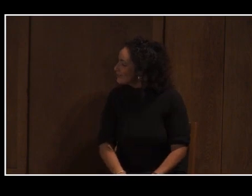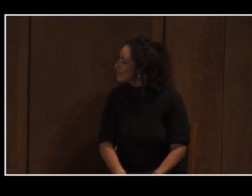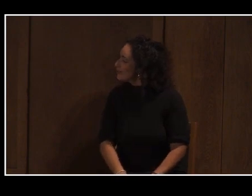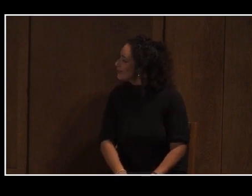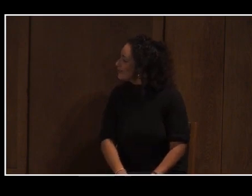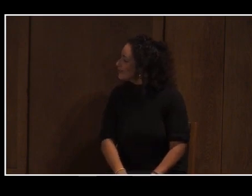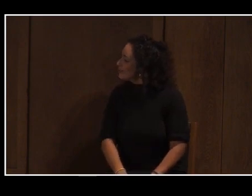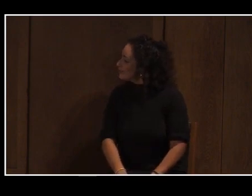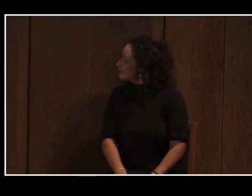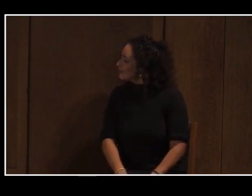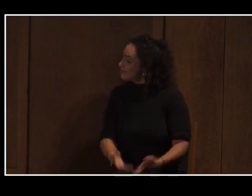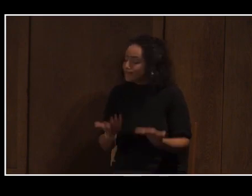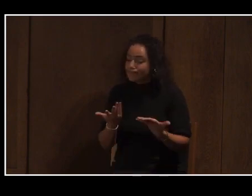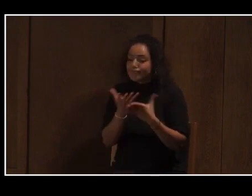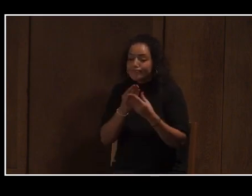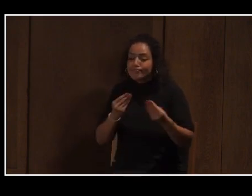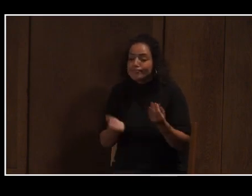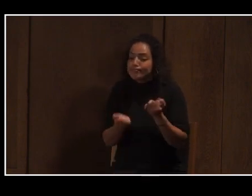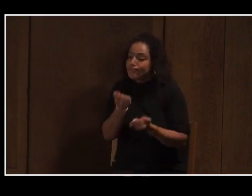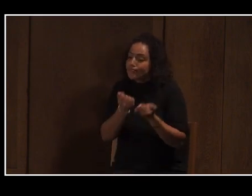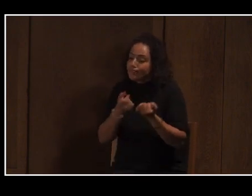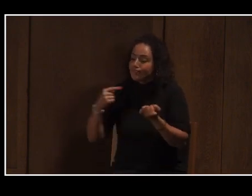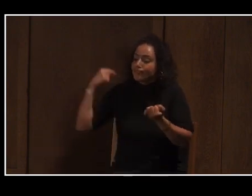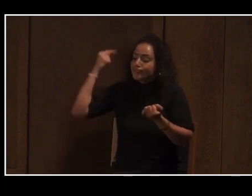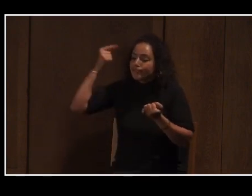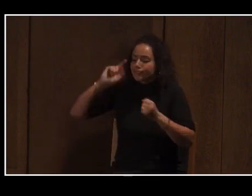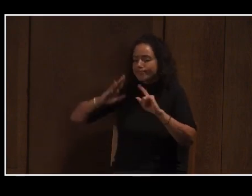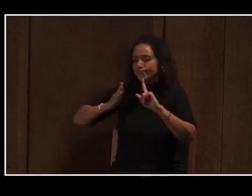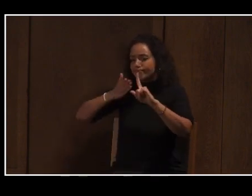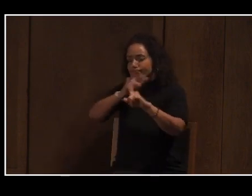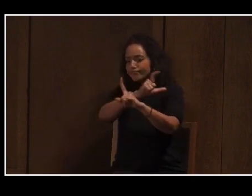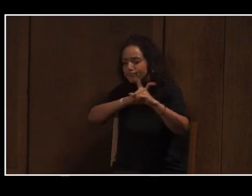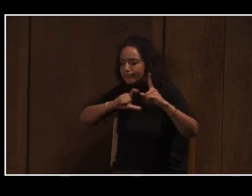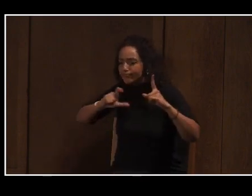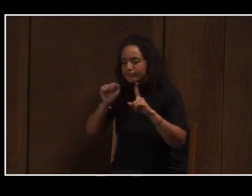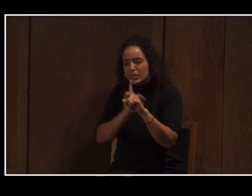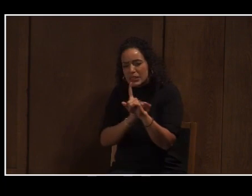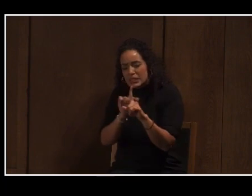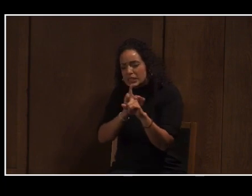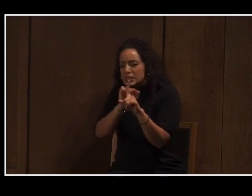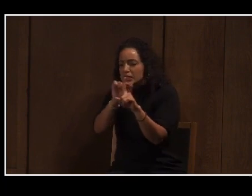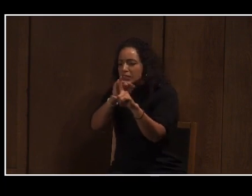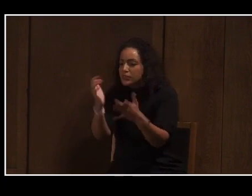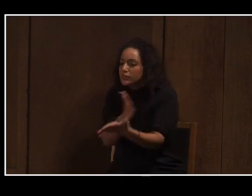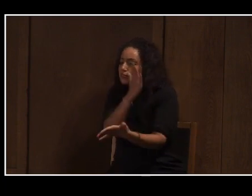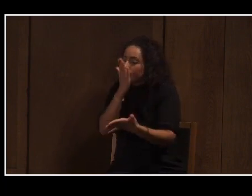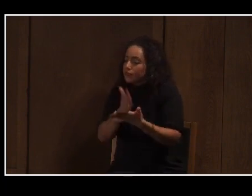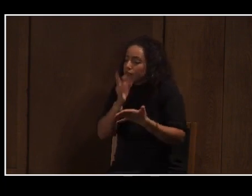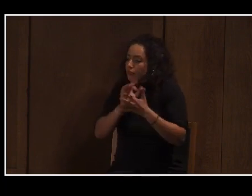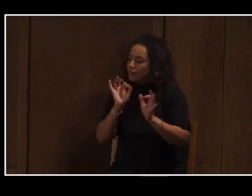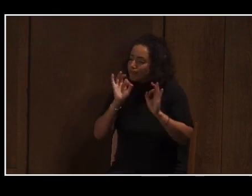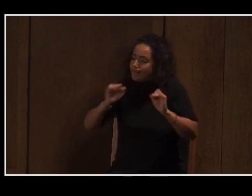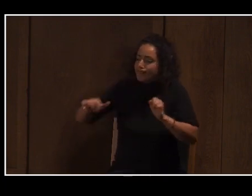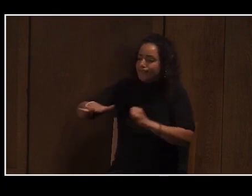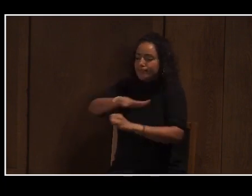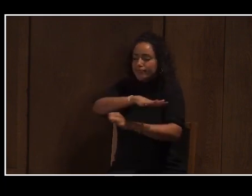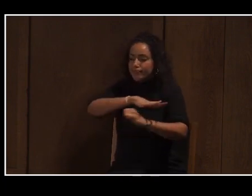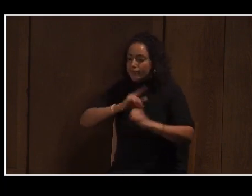work, Healing Justice London works on building community-led health and healing to create the conditions for personal and structural